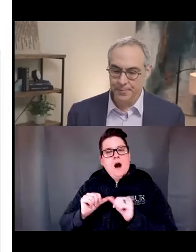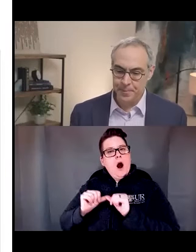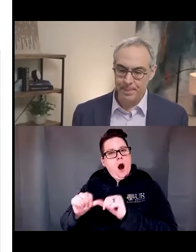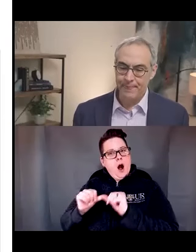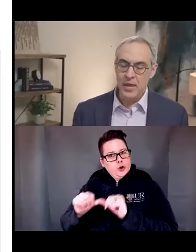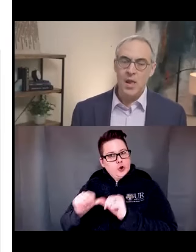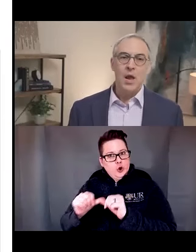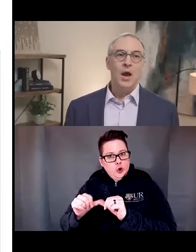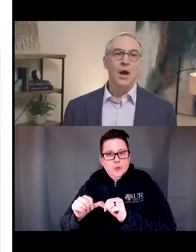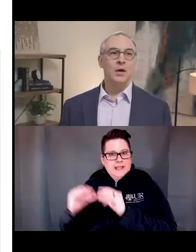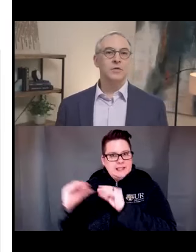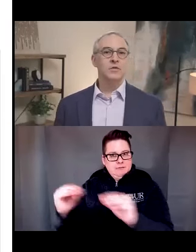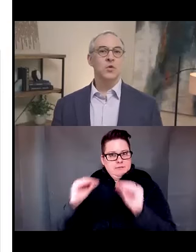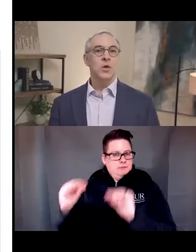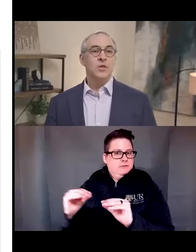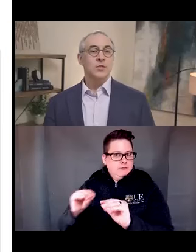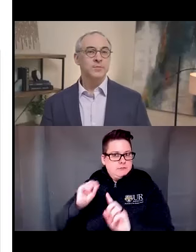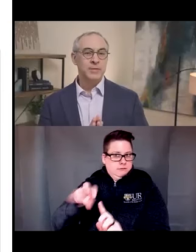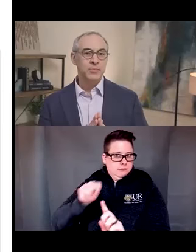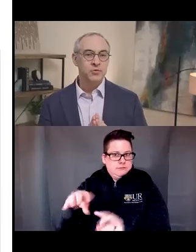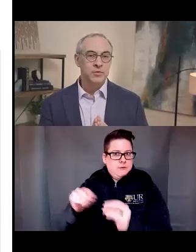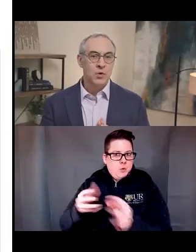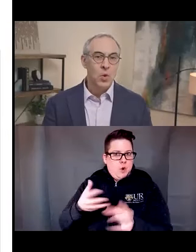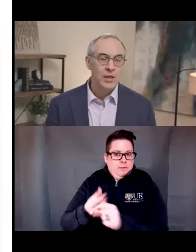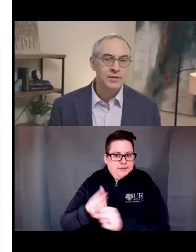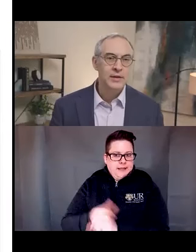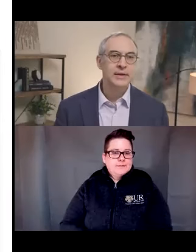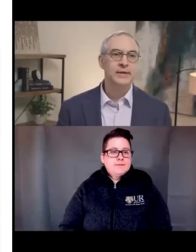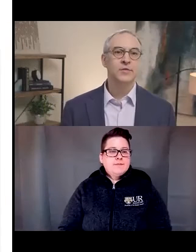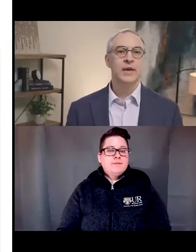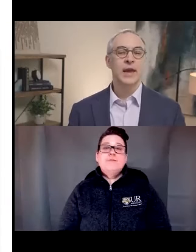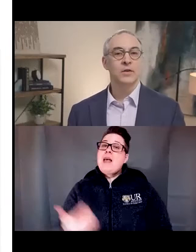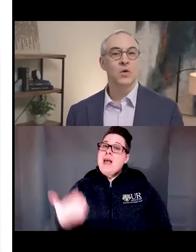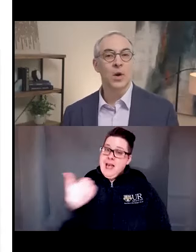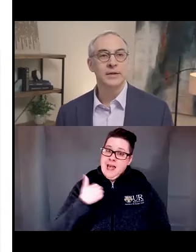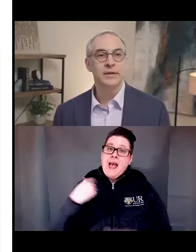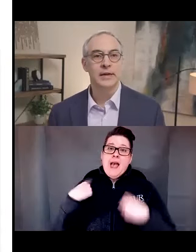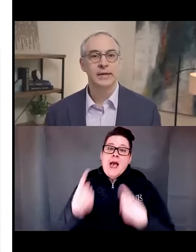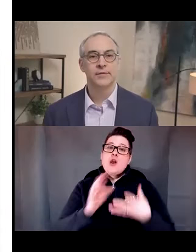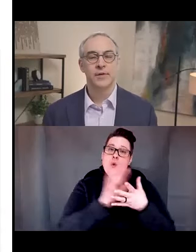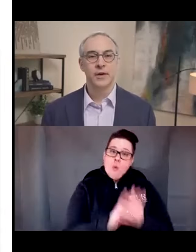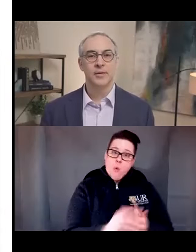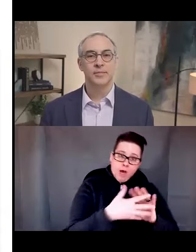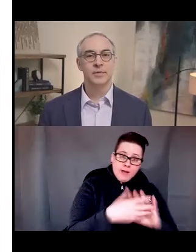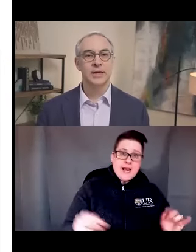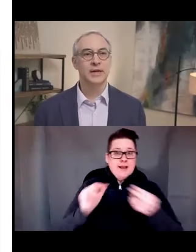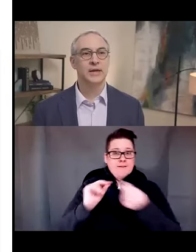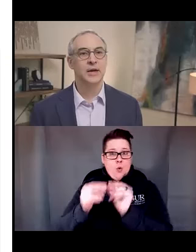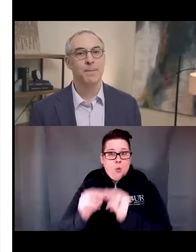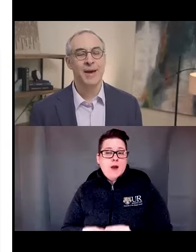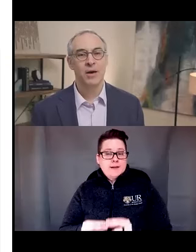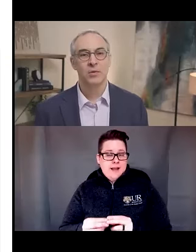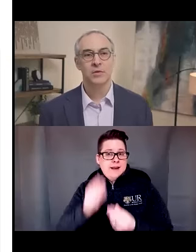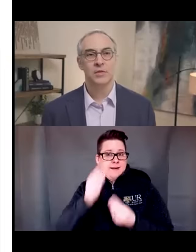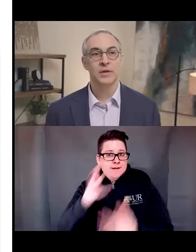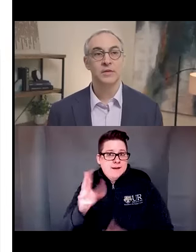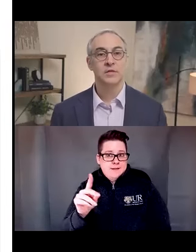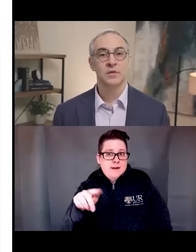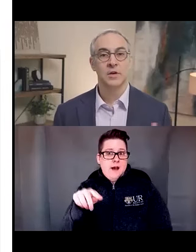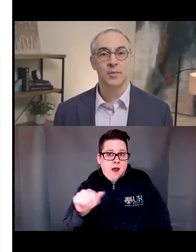issue. So there's been both some qualitative and quantitative data